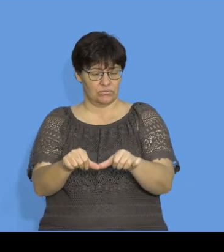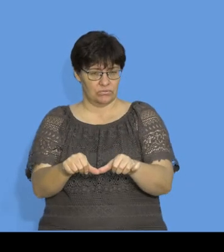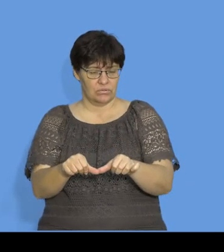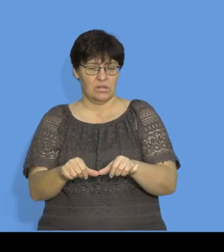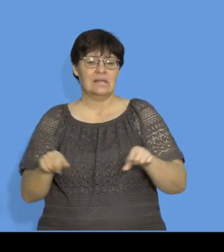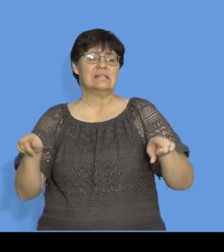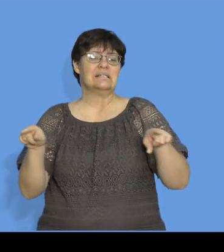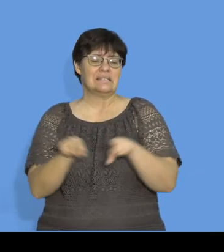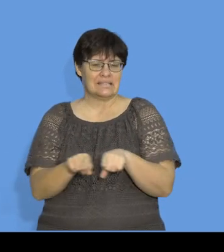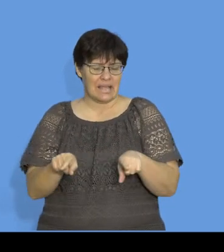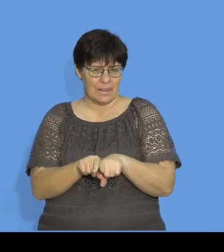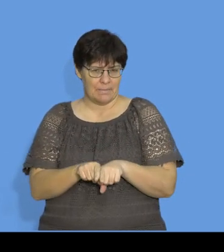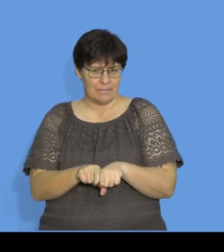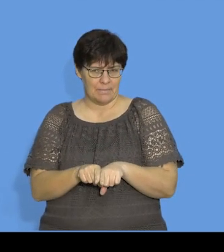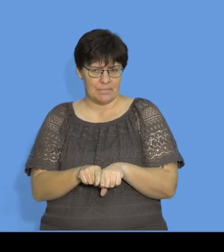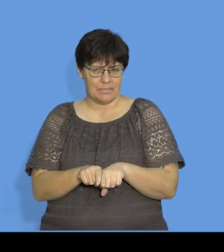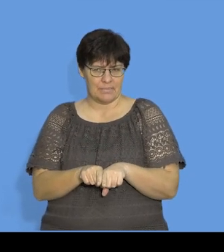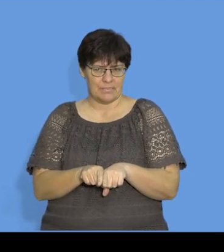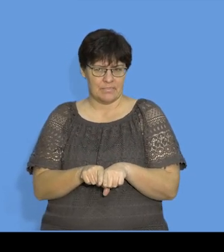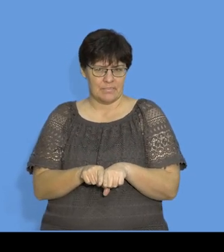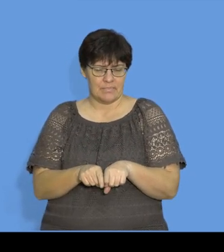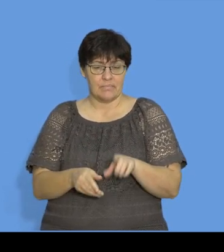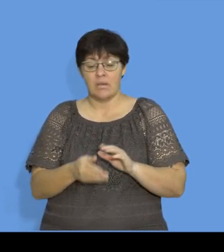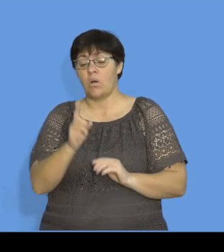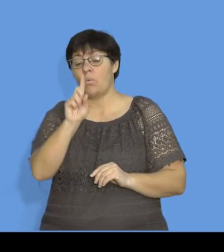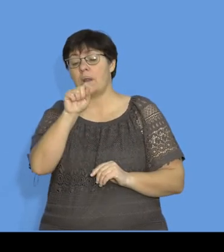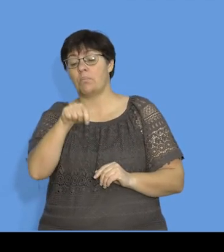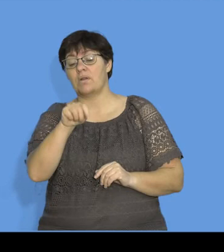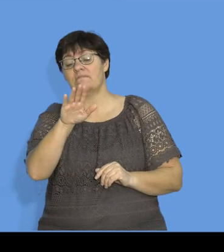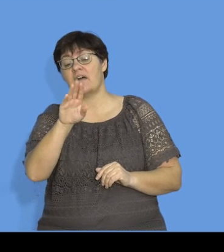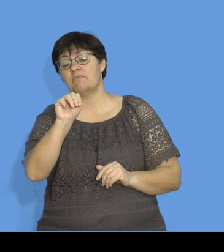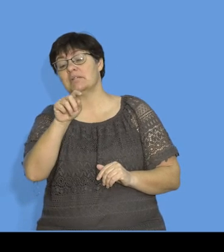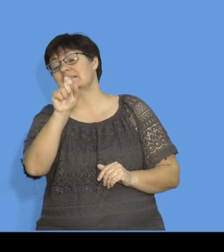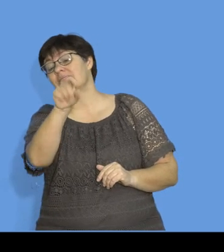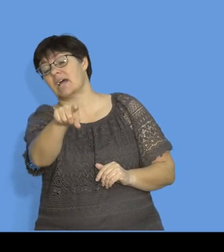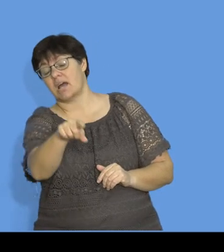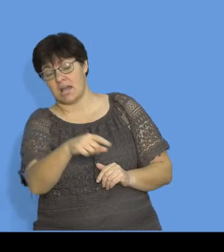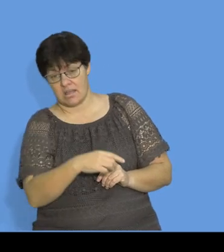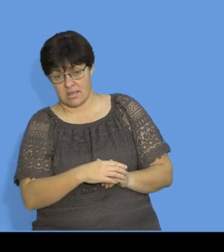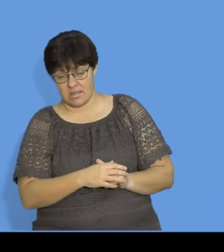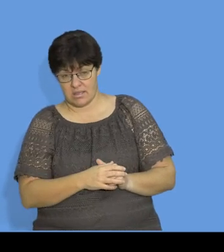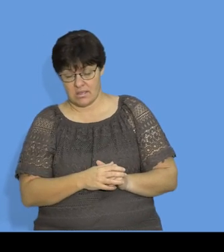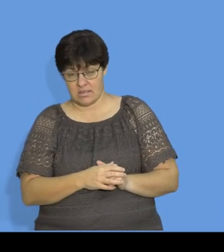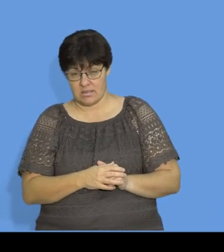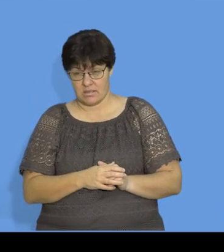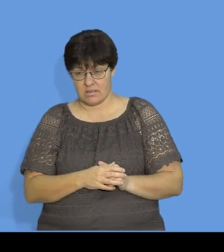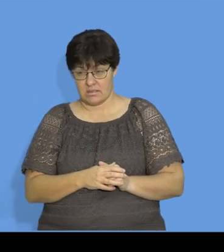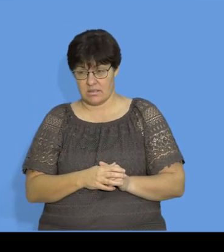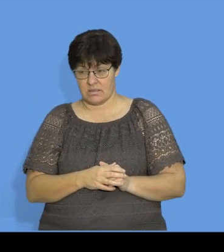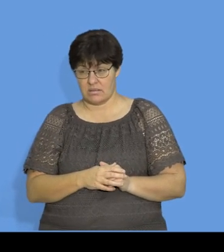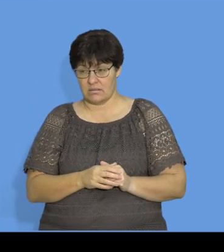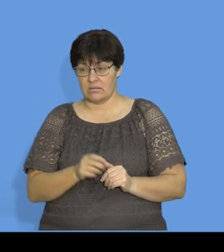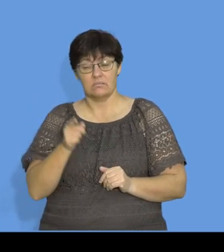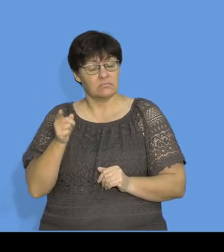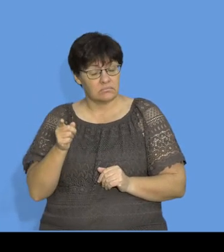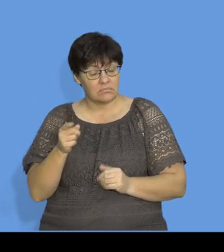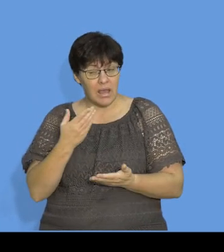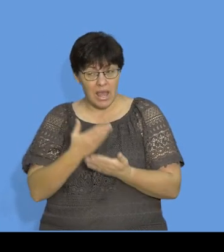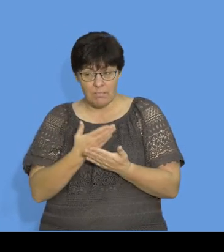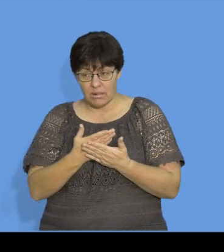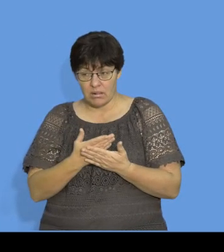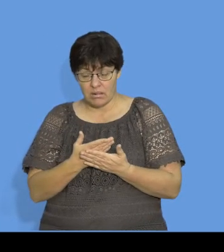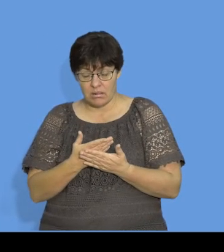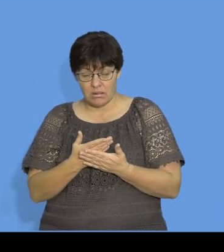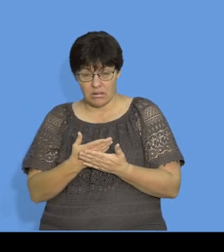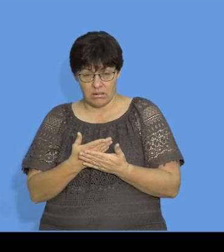same acceleration while the car is 1.5 meters away, would he have been able